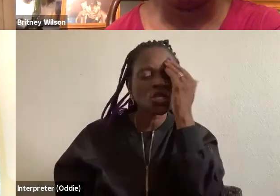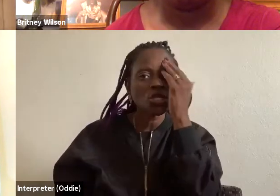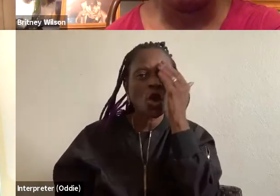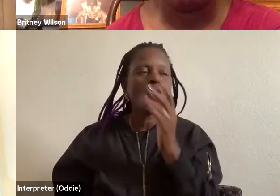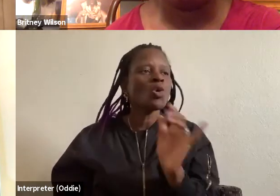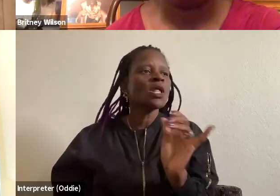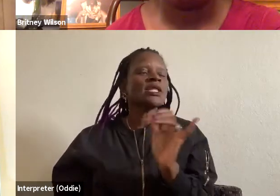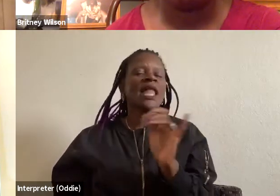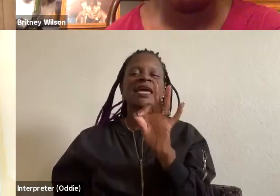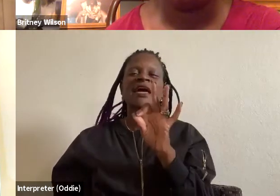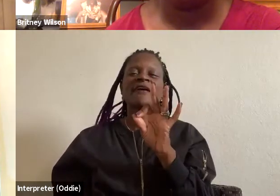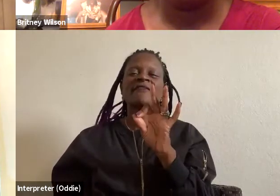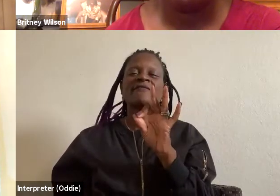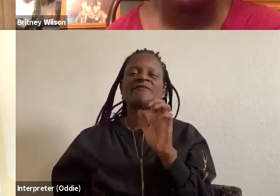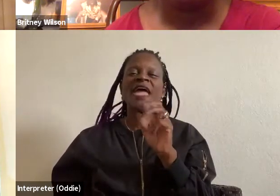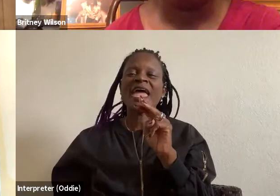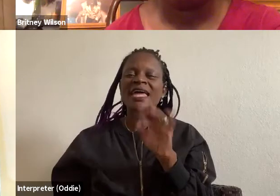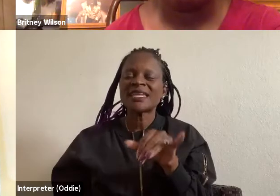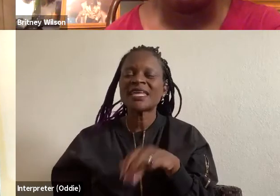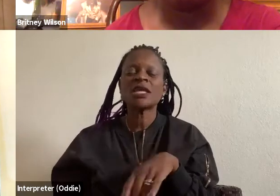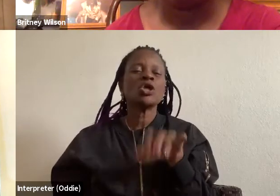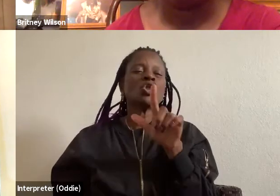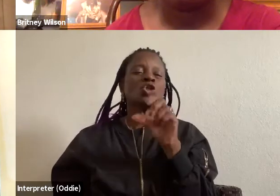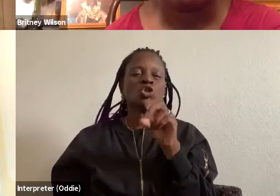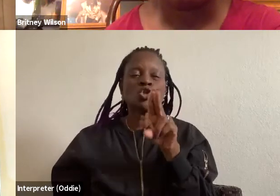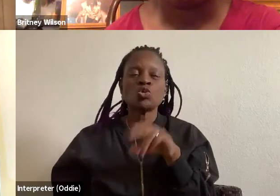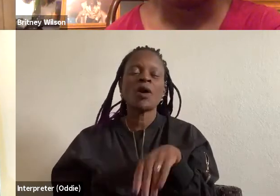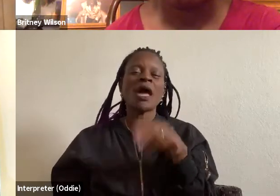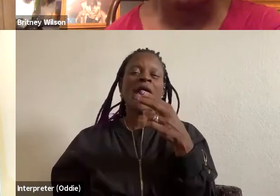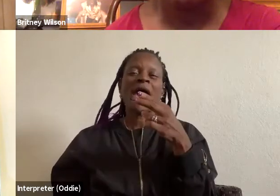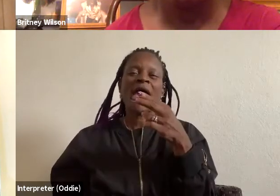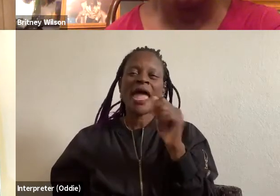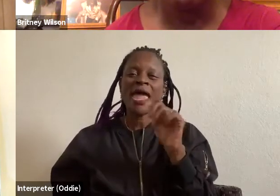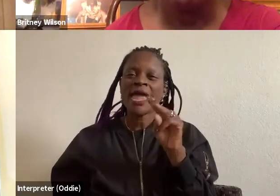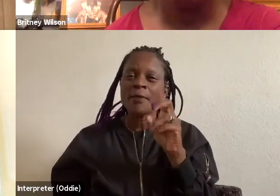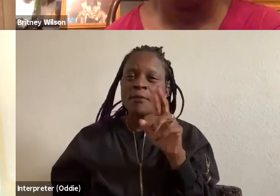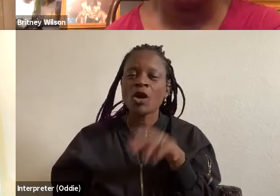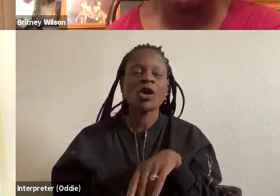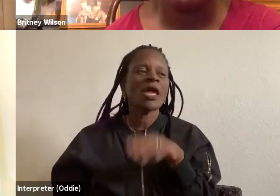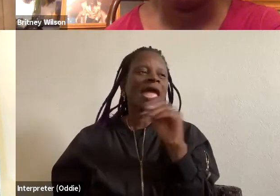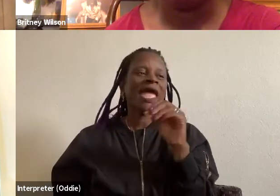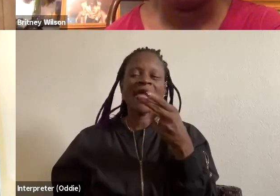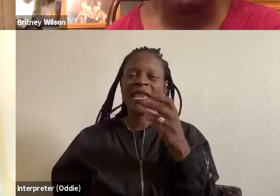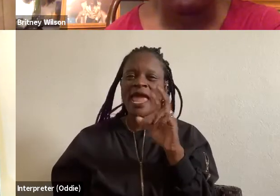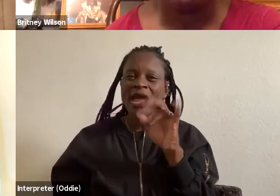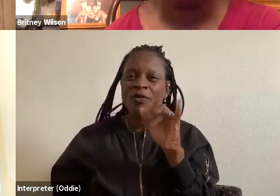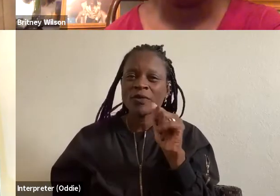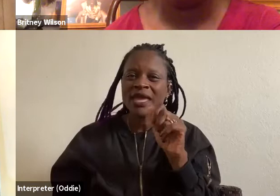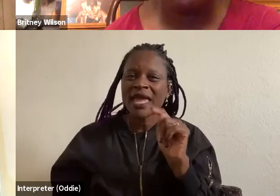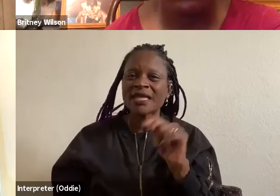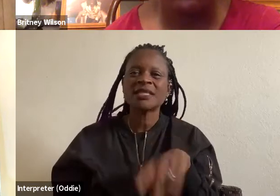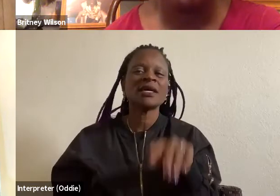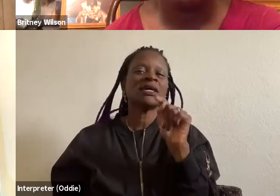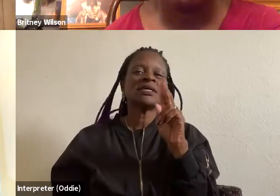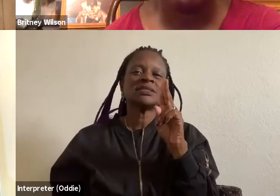Lou Hamer and Harriet Tubman and, you know, those at the start of the independent living movement, as we do other names, you know, within those